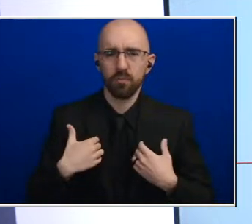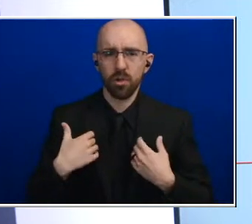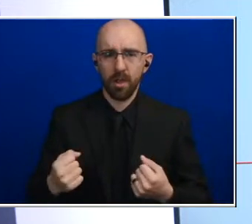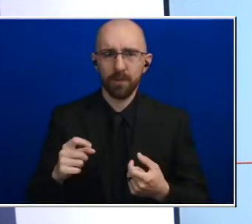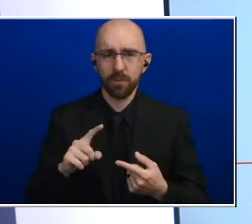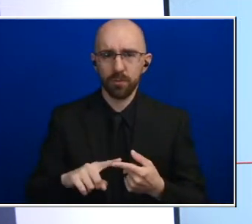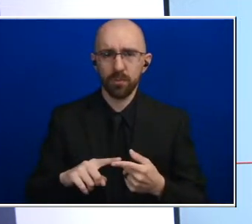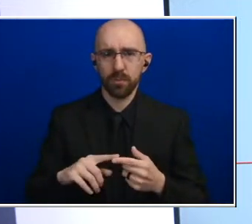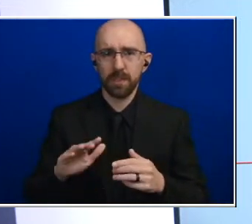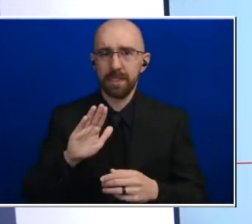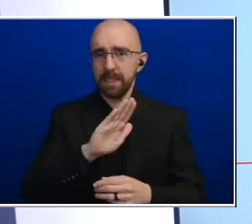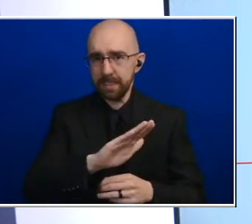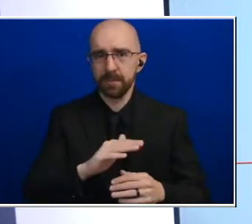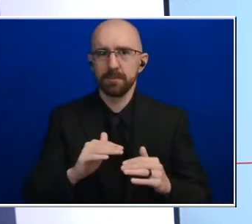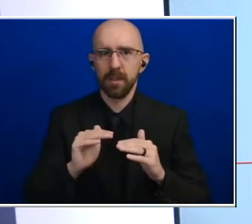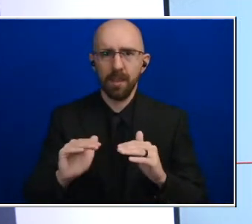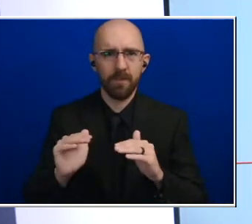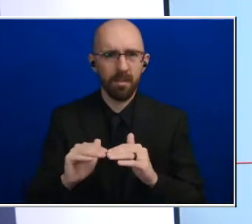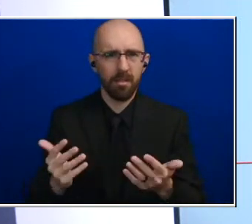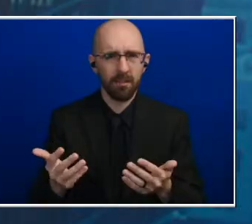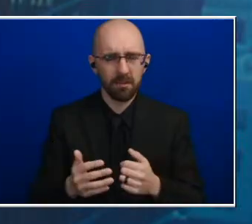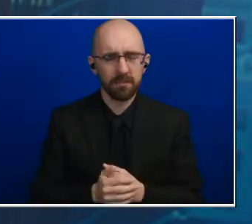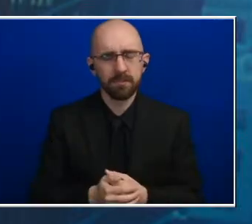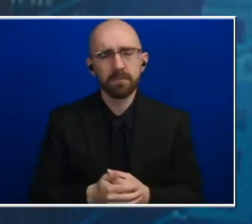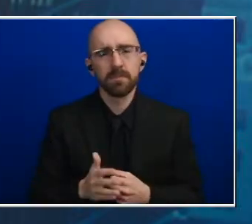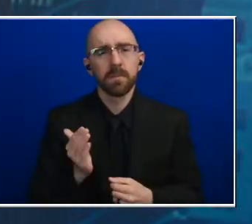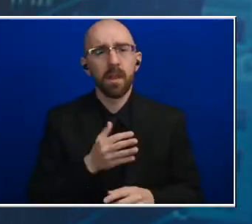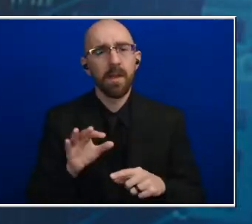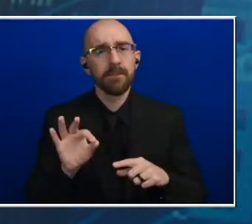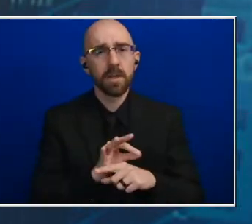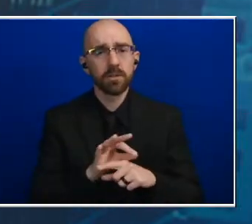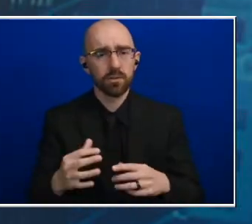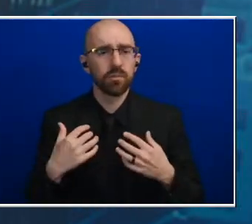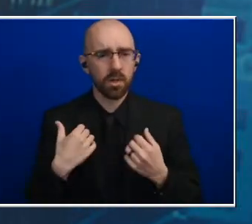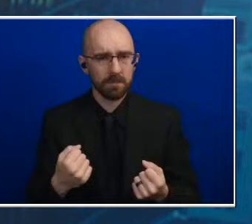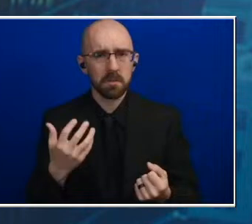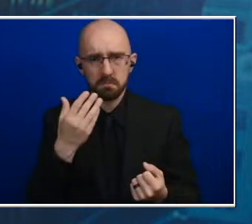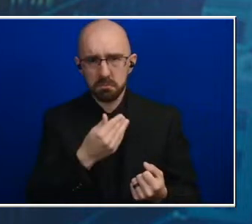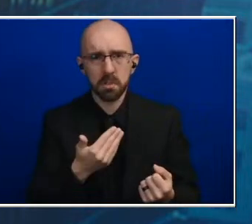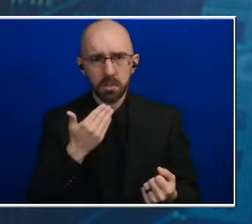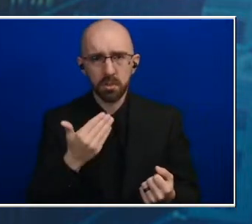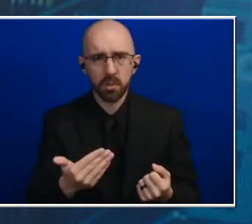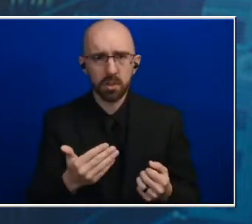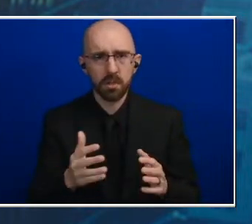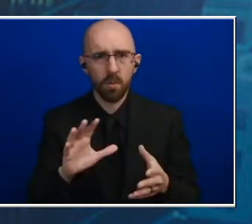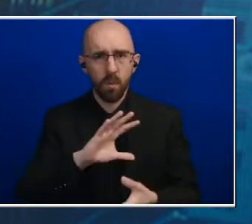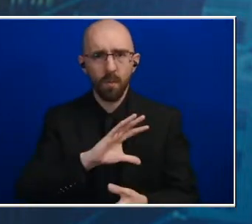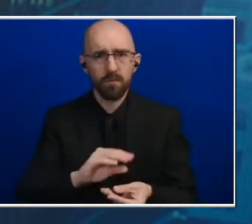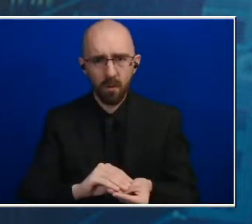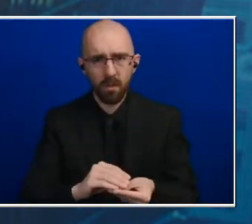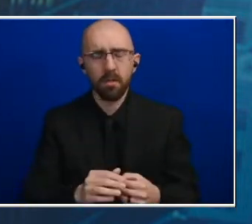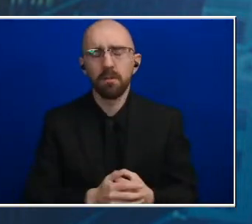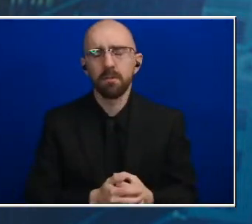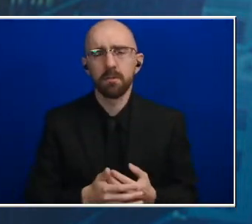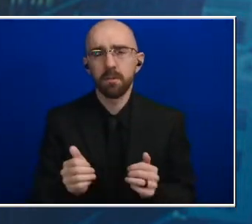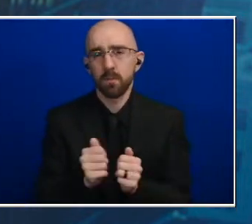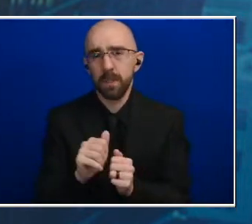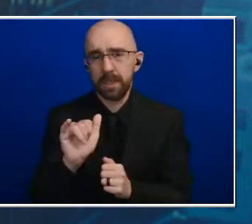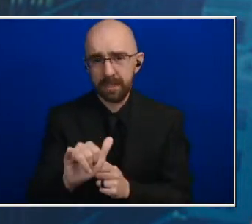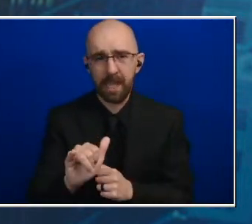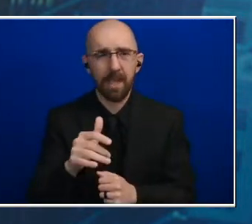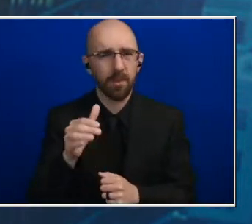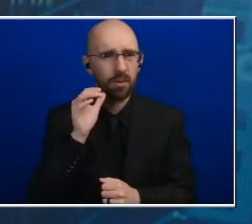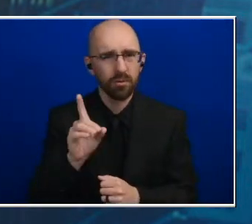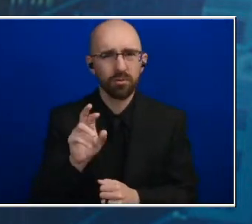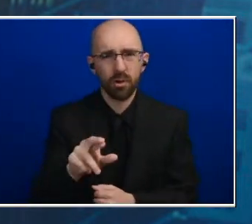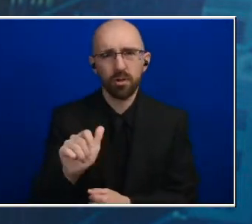I would say that our functional recoveries are quite good overall. That said, I think you heard Dr. Carlson, this